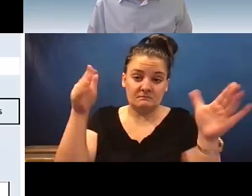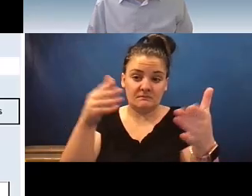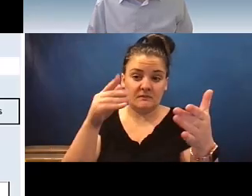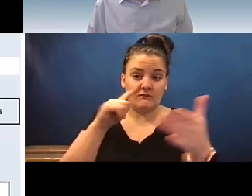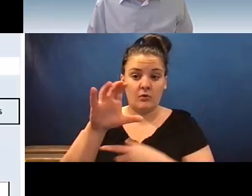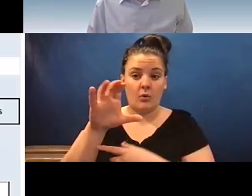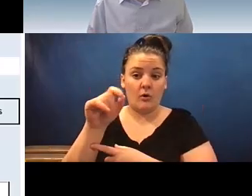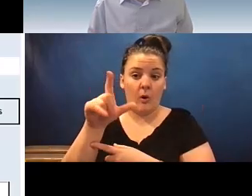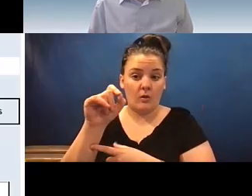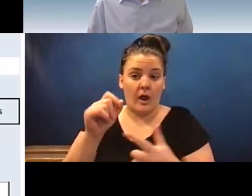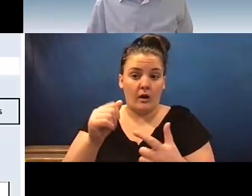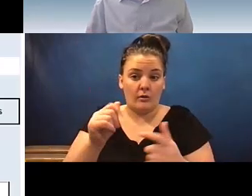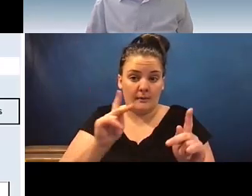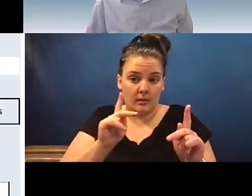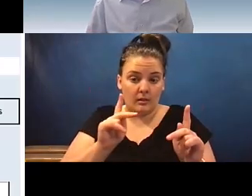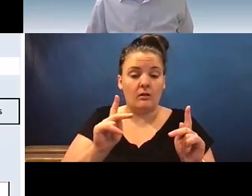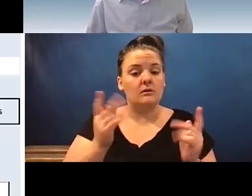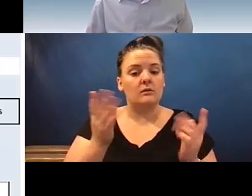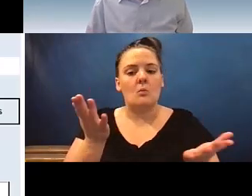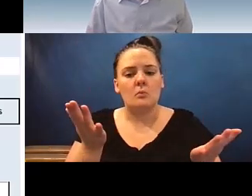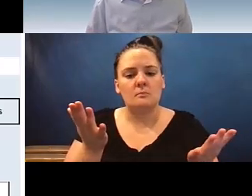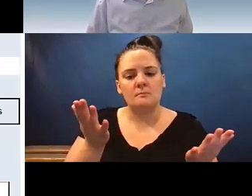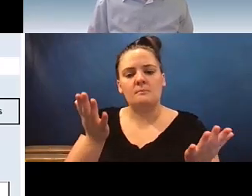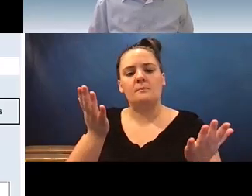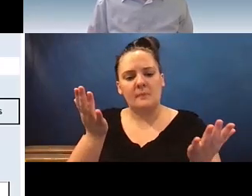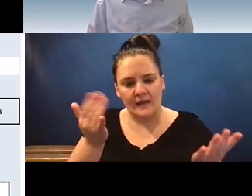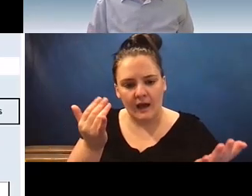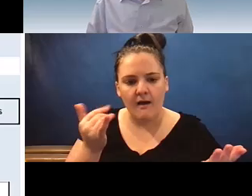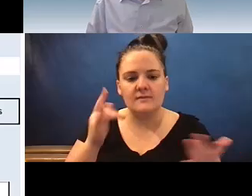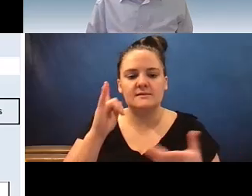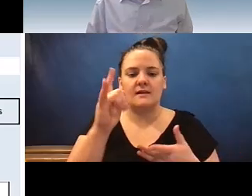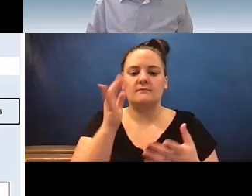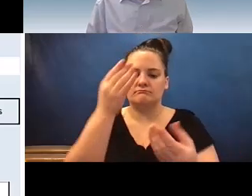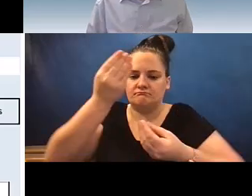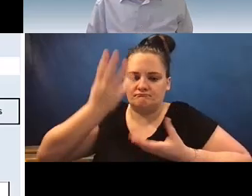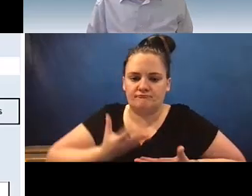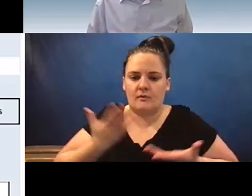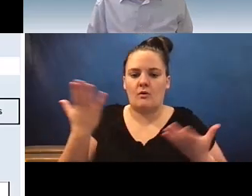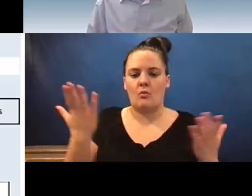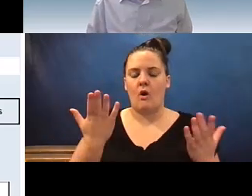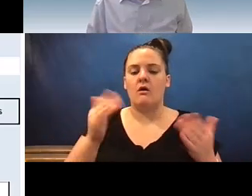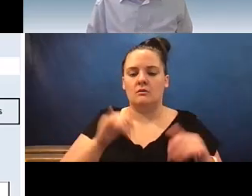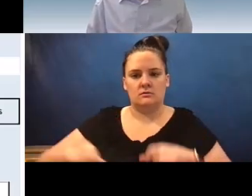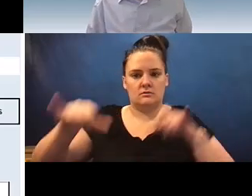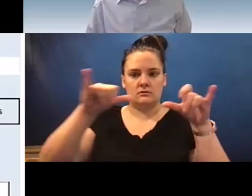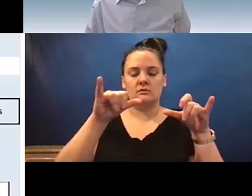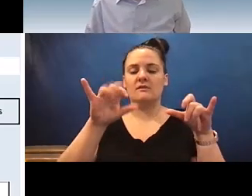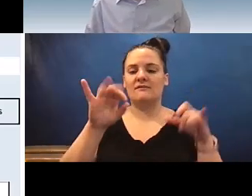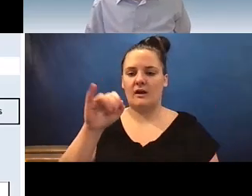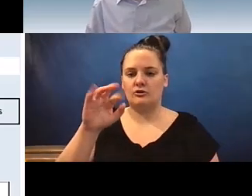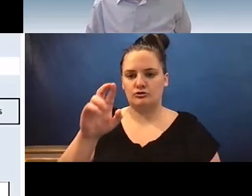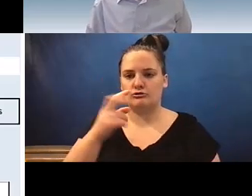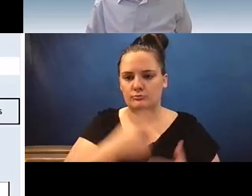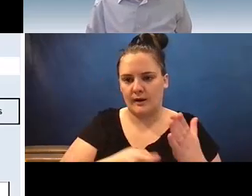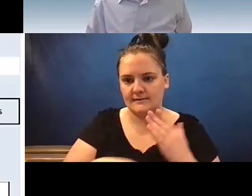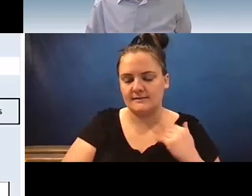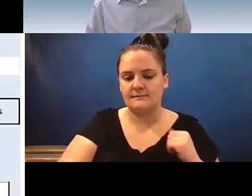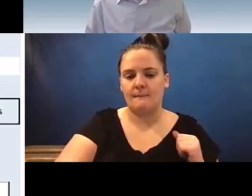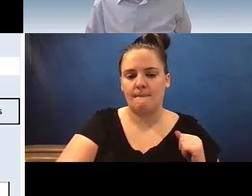into insurance premium prices. HCPF's free price comparison tool allows users, like employers and their